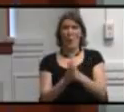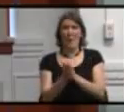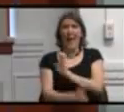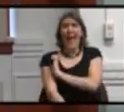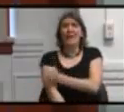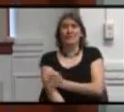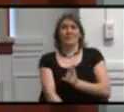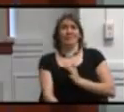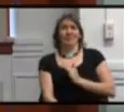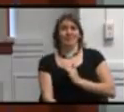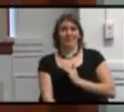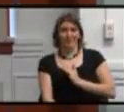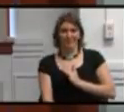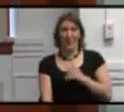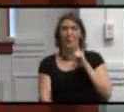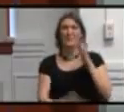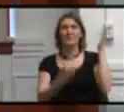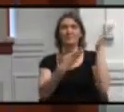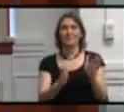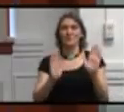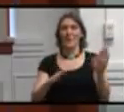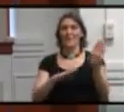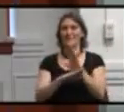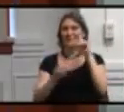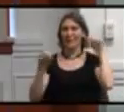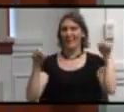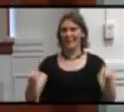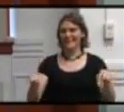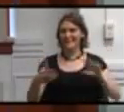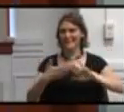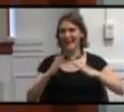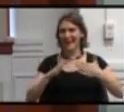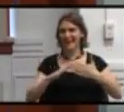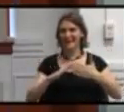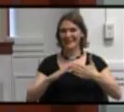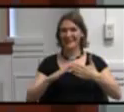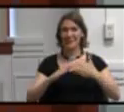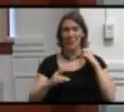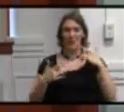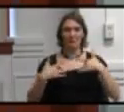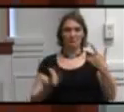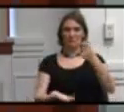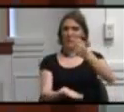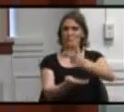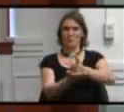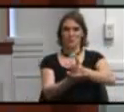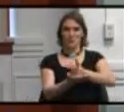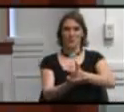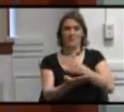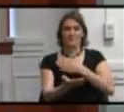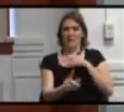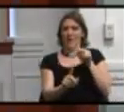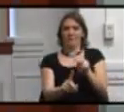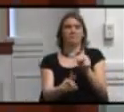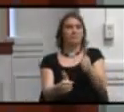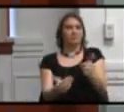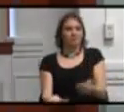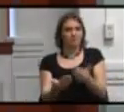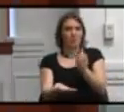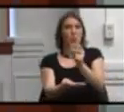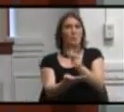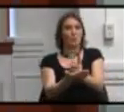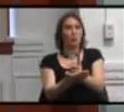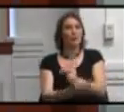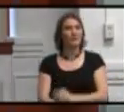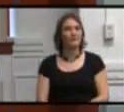enthusiastic gentleman here. I think it'll be bringing a nice business to Brattleboro. We were happy to recommend their approval of